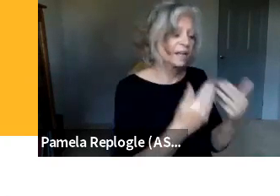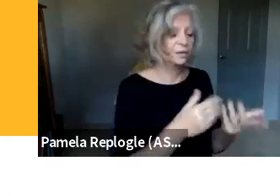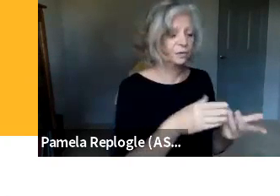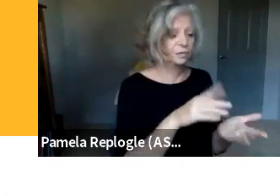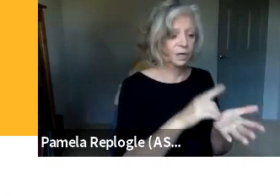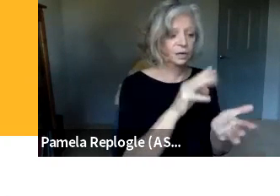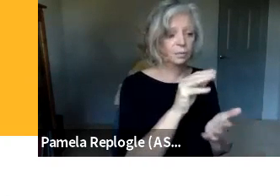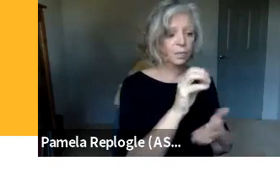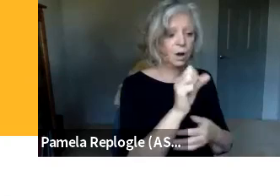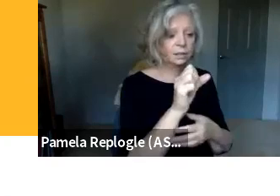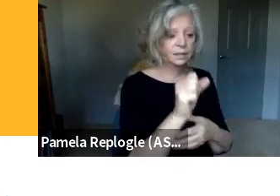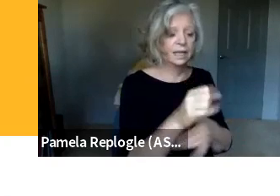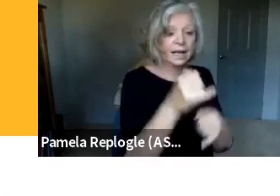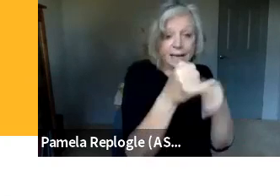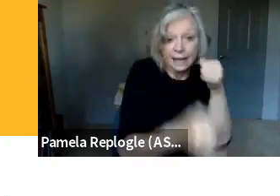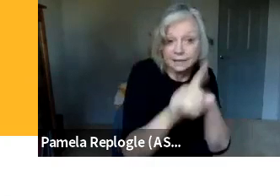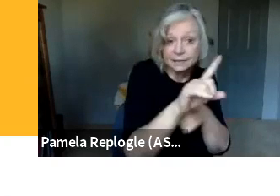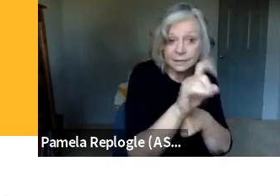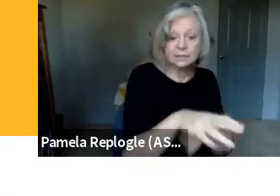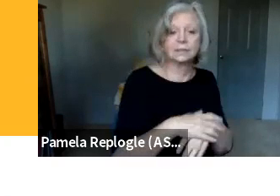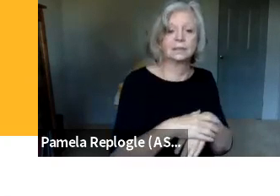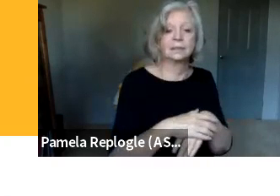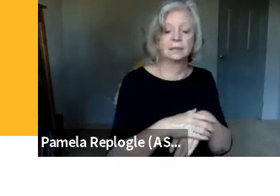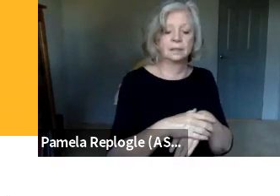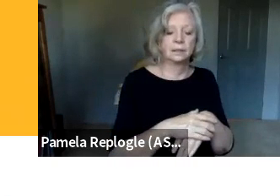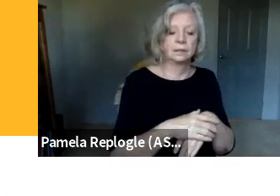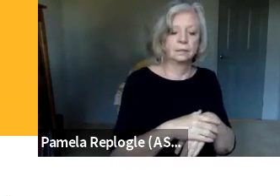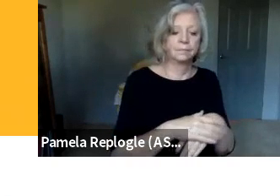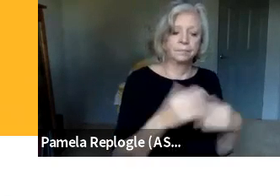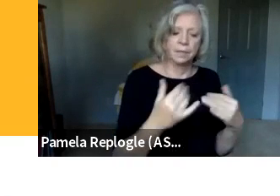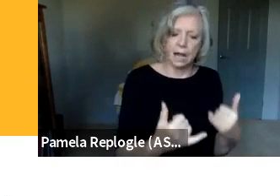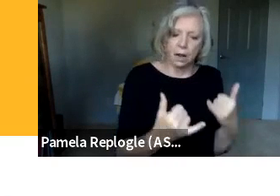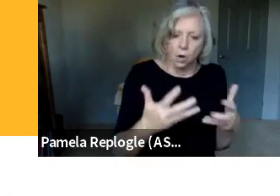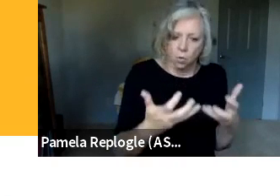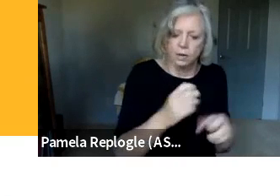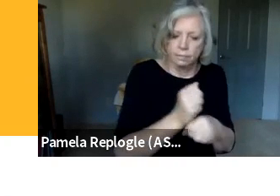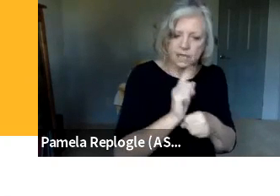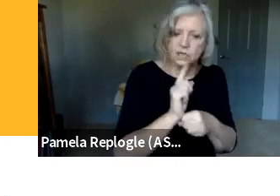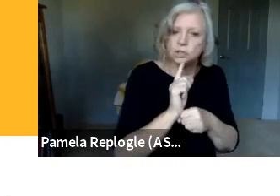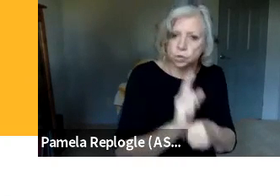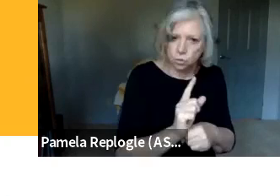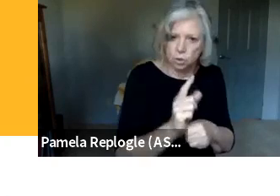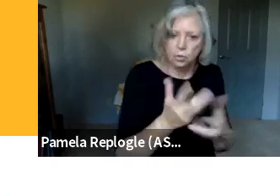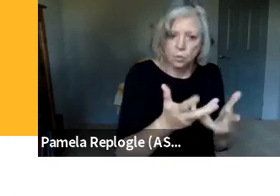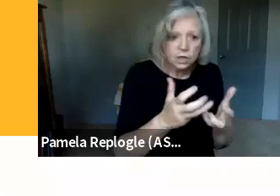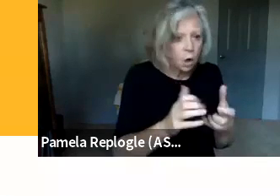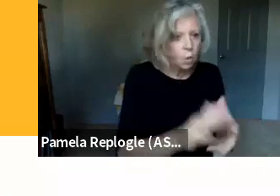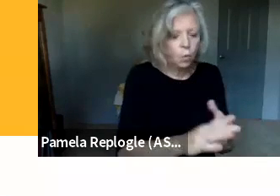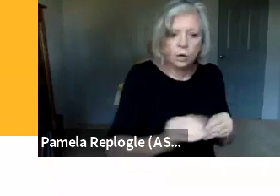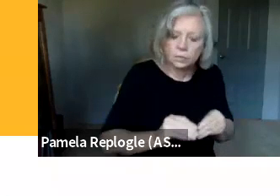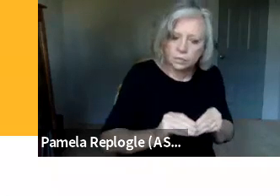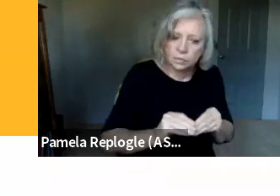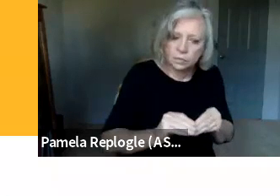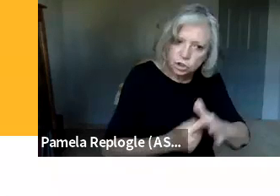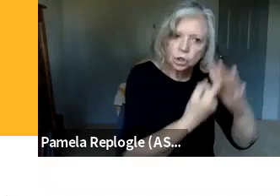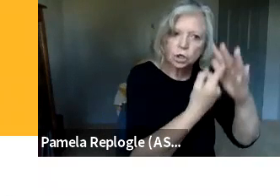in this section is, what steps will be taken to ensure that there is not another surge once